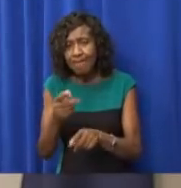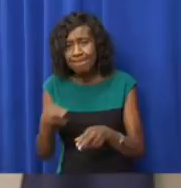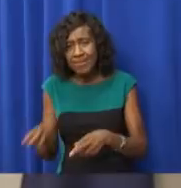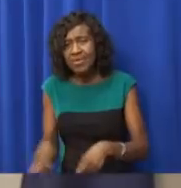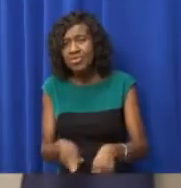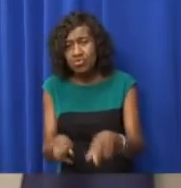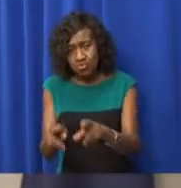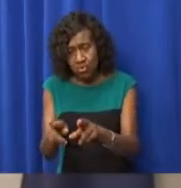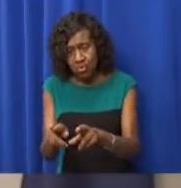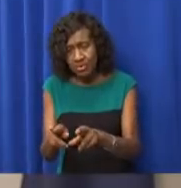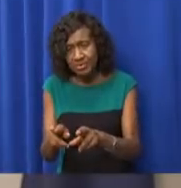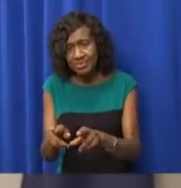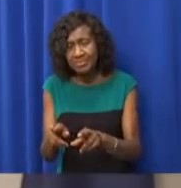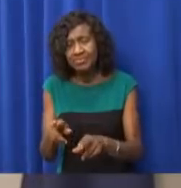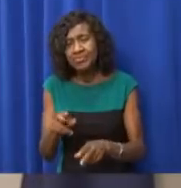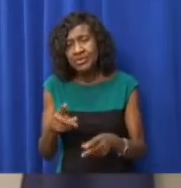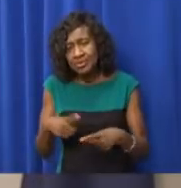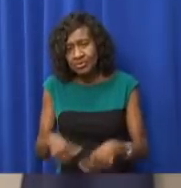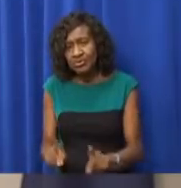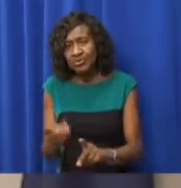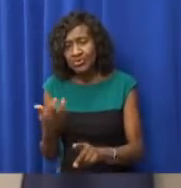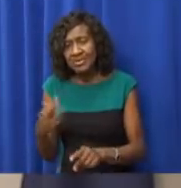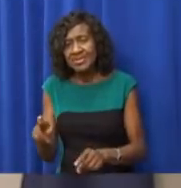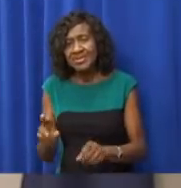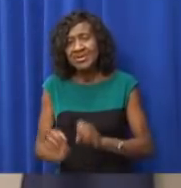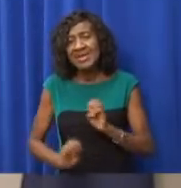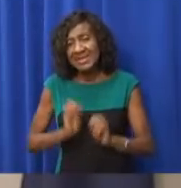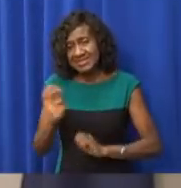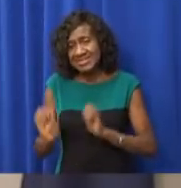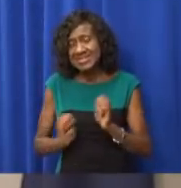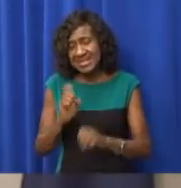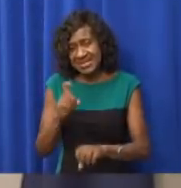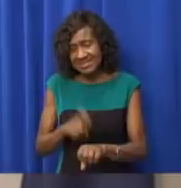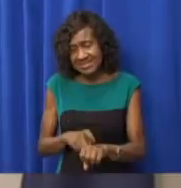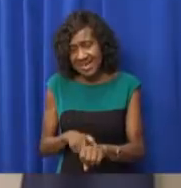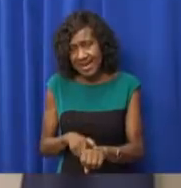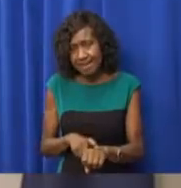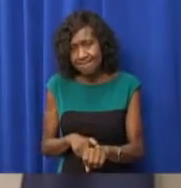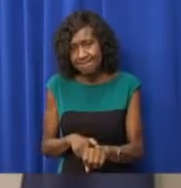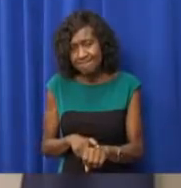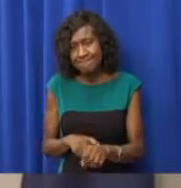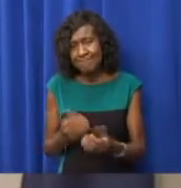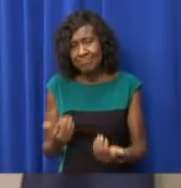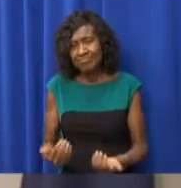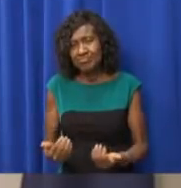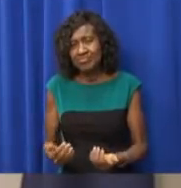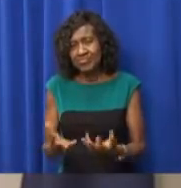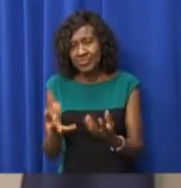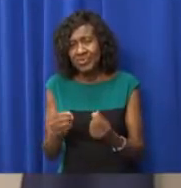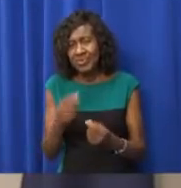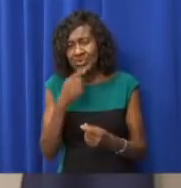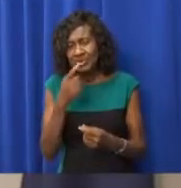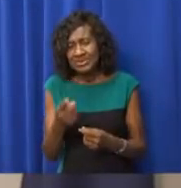can all help in keeping our communities cleaner. In closing, as we all witness